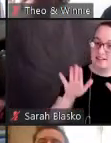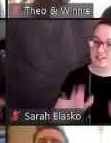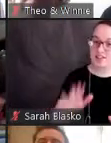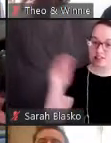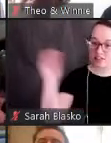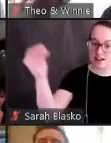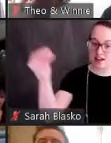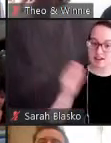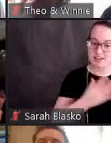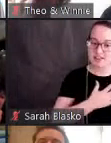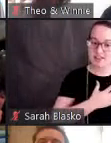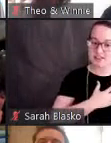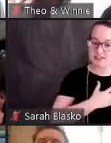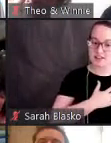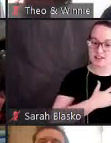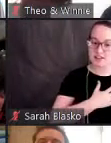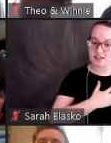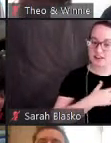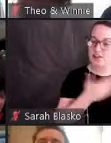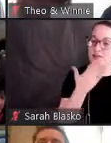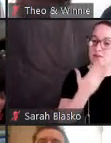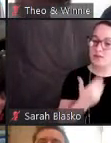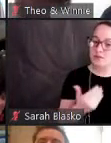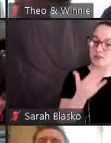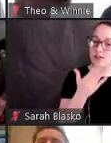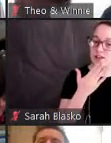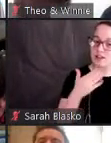Amazing grace, how sweet the